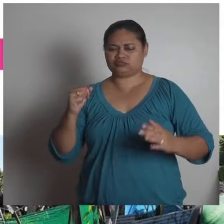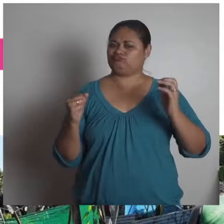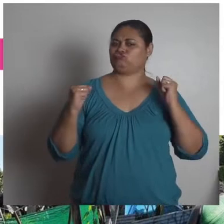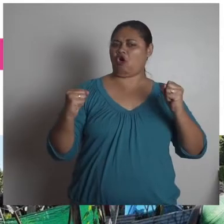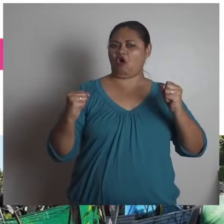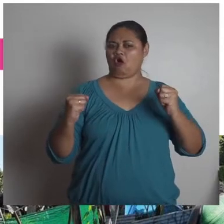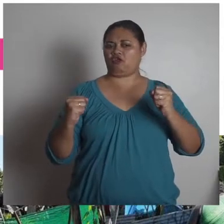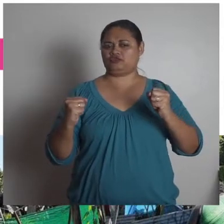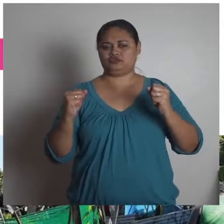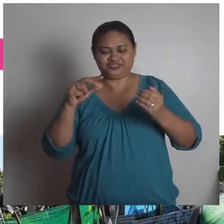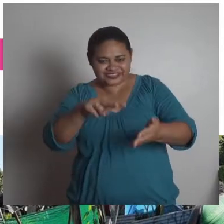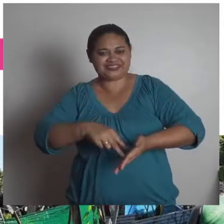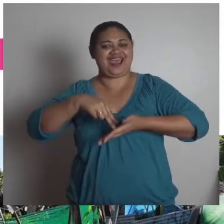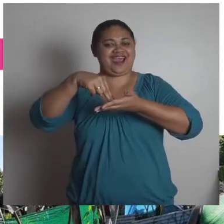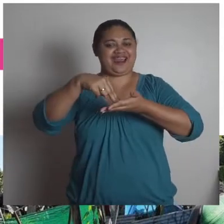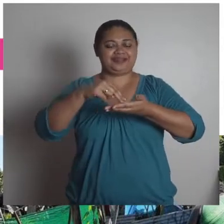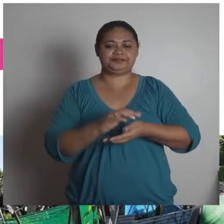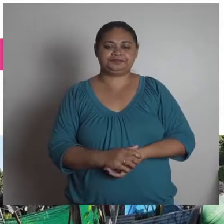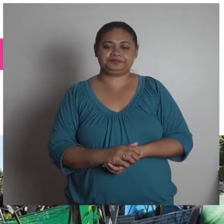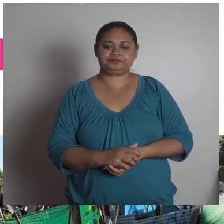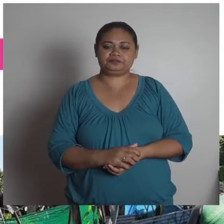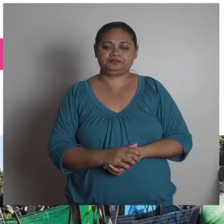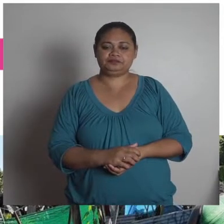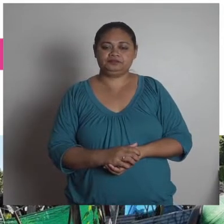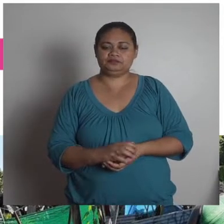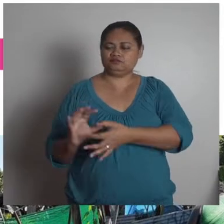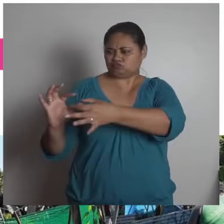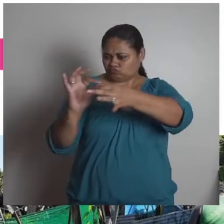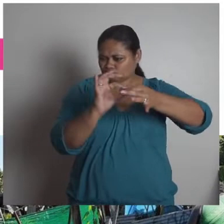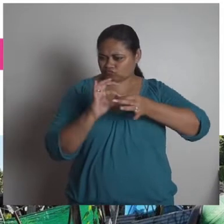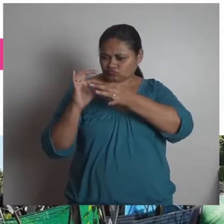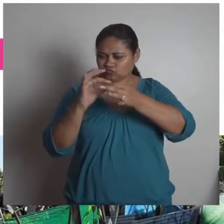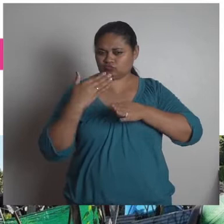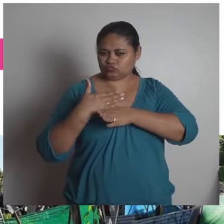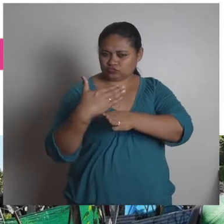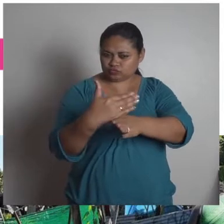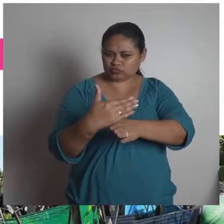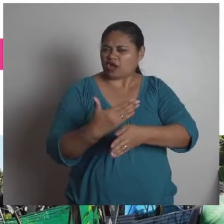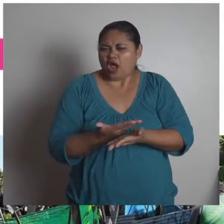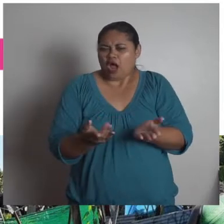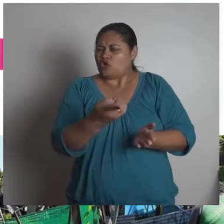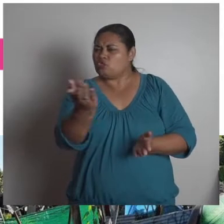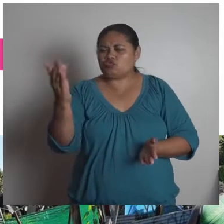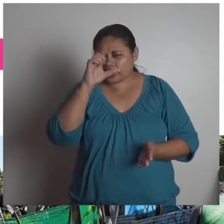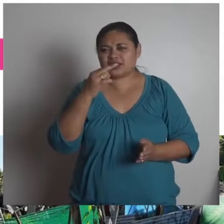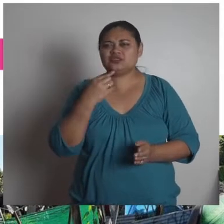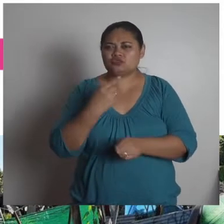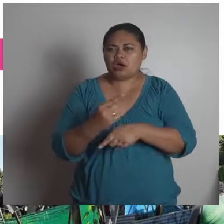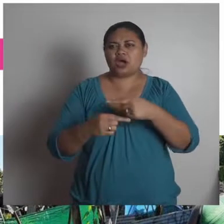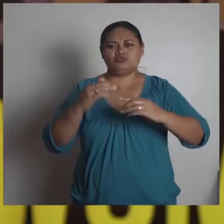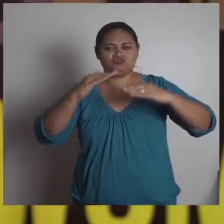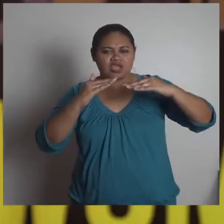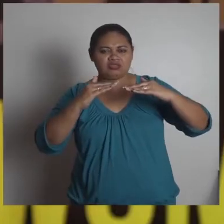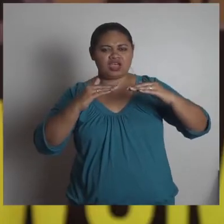for each other, being solidarious in our economics. It's about working out, how can you